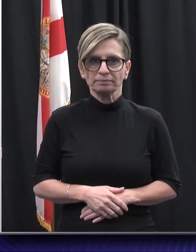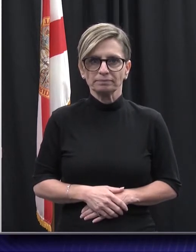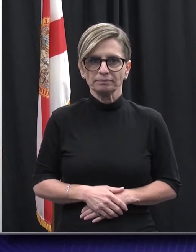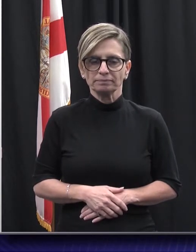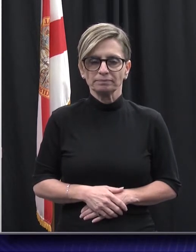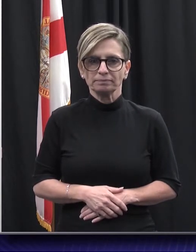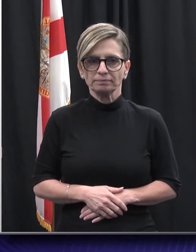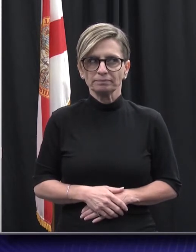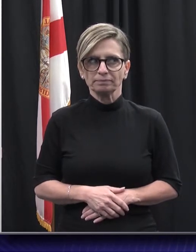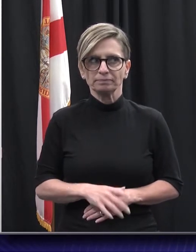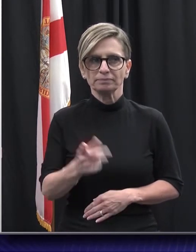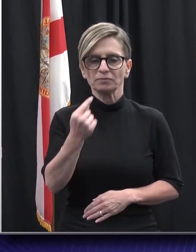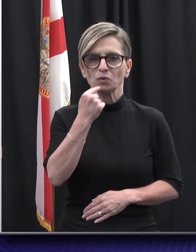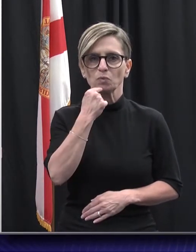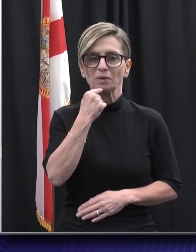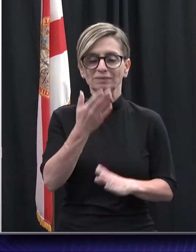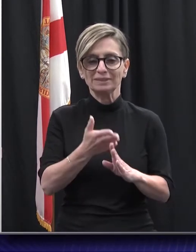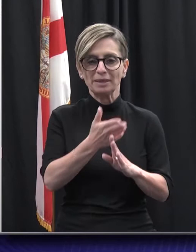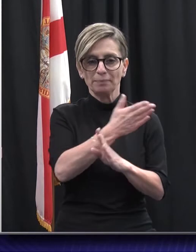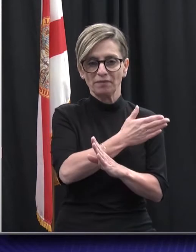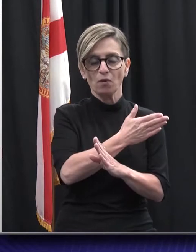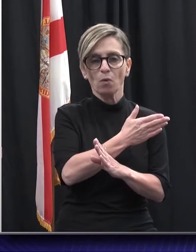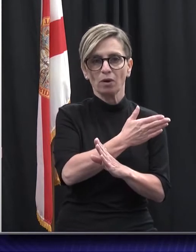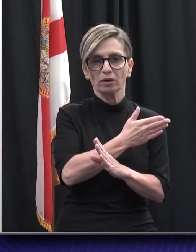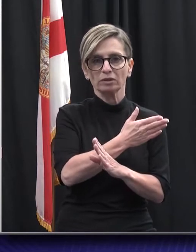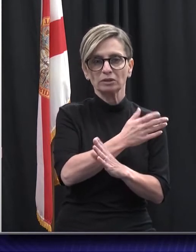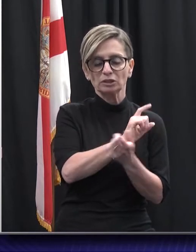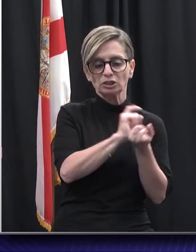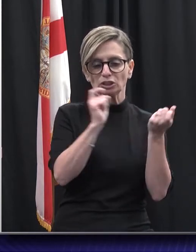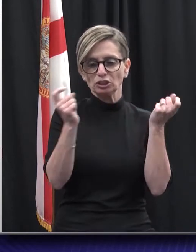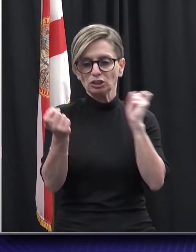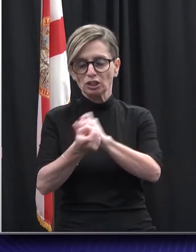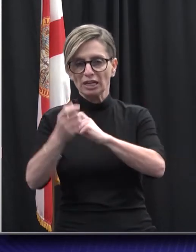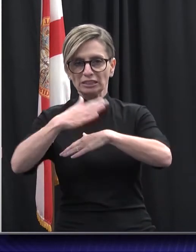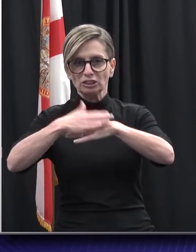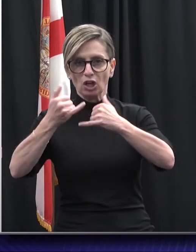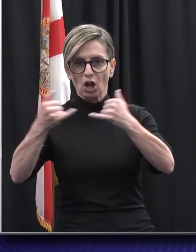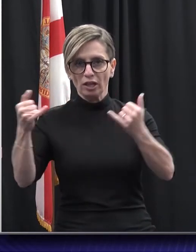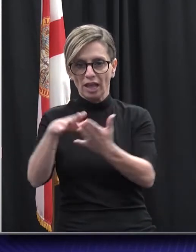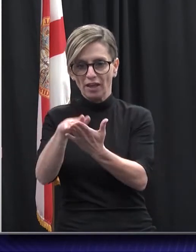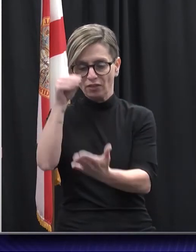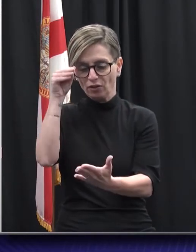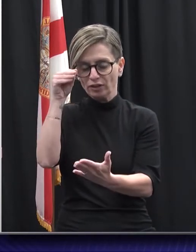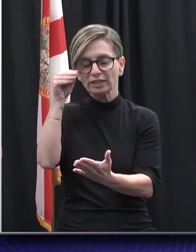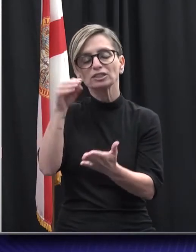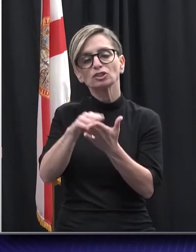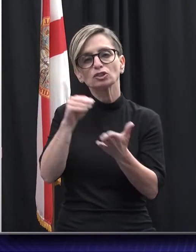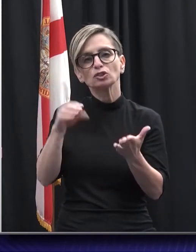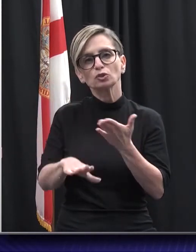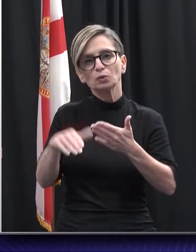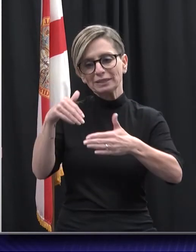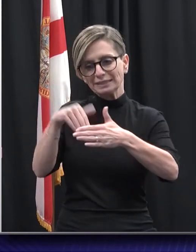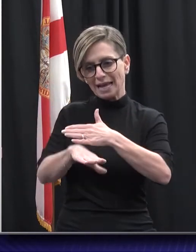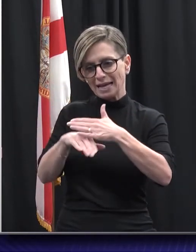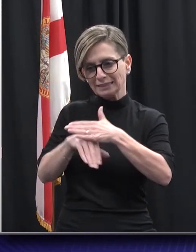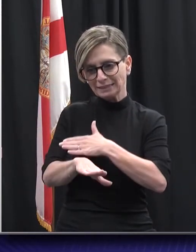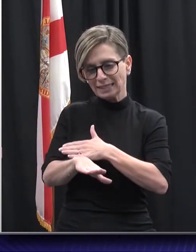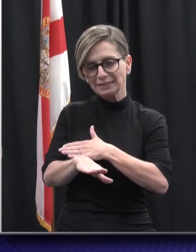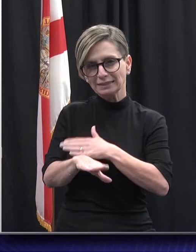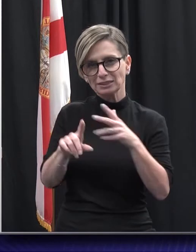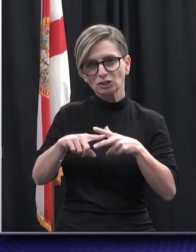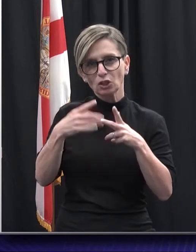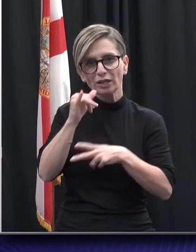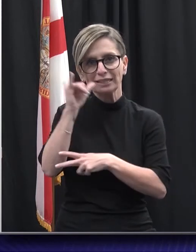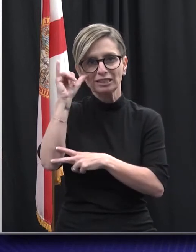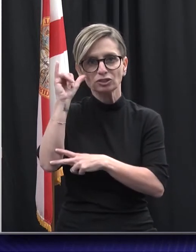As stated before, we have made the transition to distance learning, and our students are now accessing, as of yesterday, their lessons